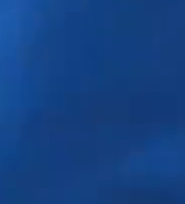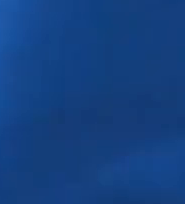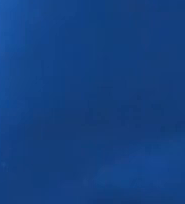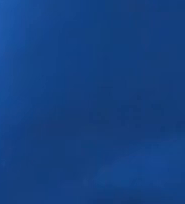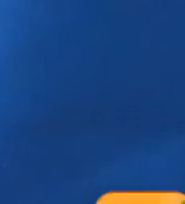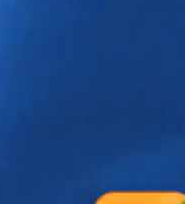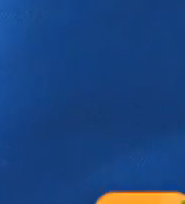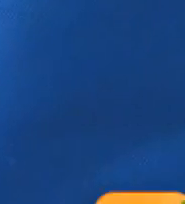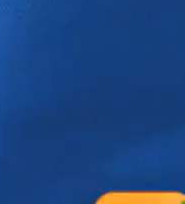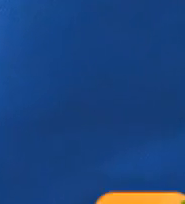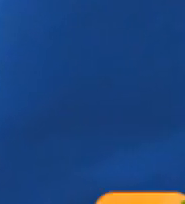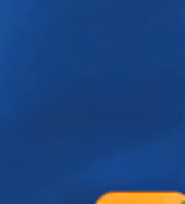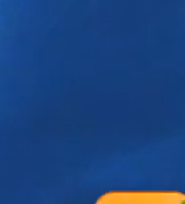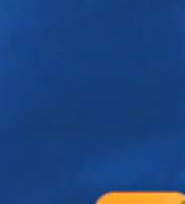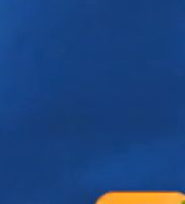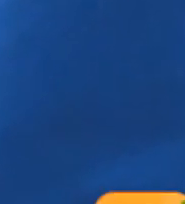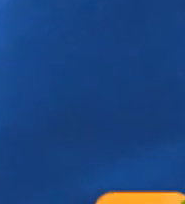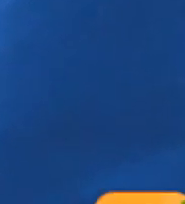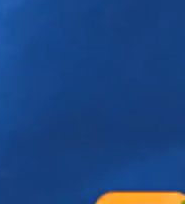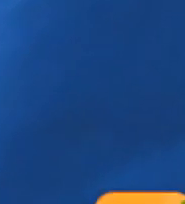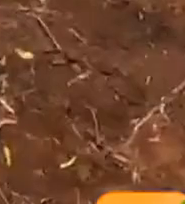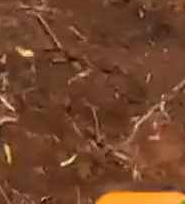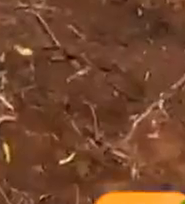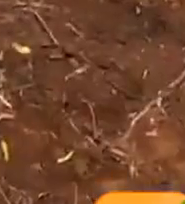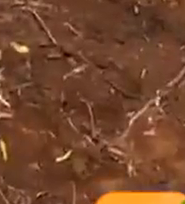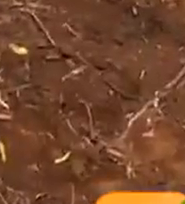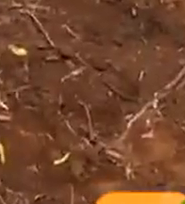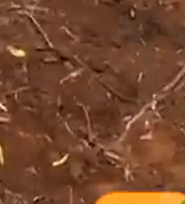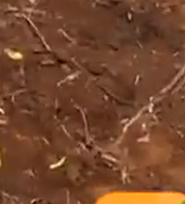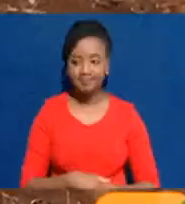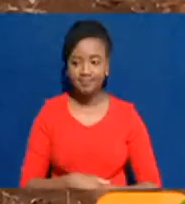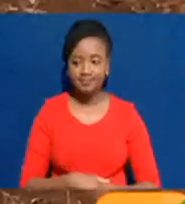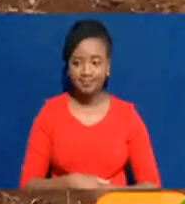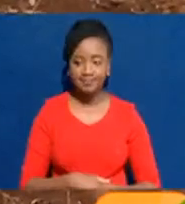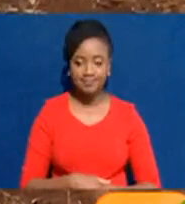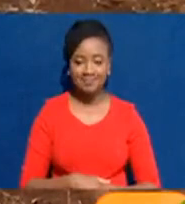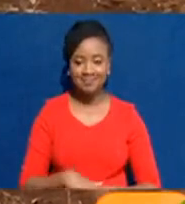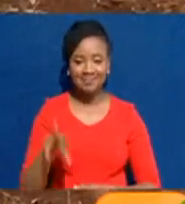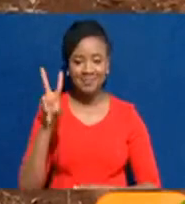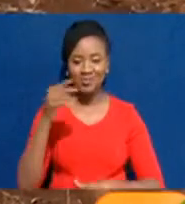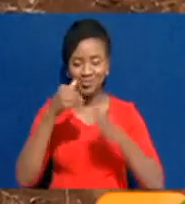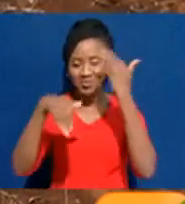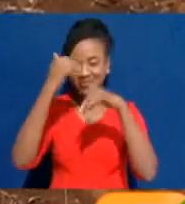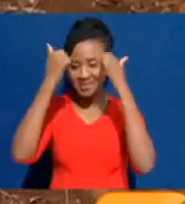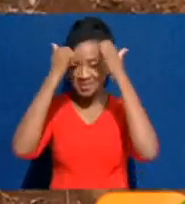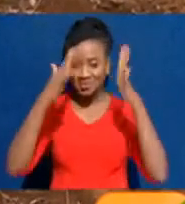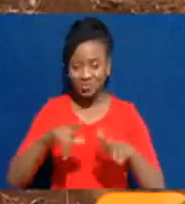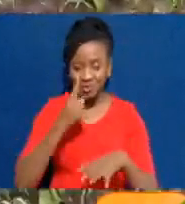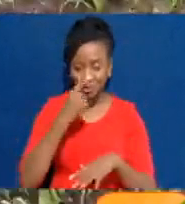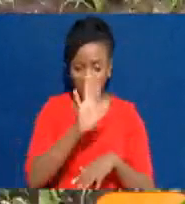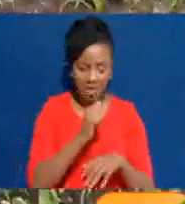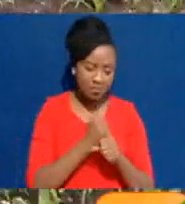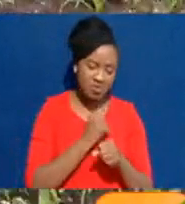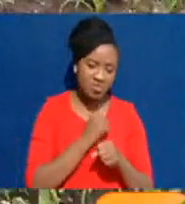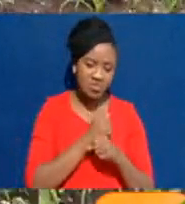in 2015, the idea was to help their families back home make informed decisions on the best crops to plant on their small plots.